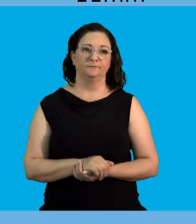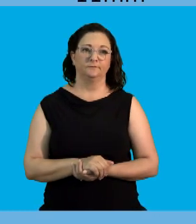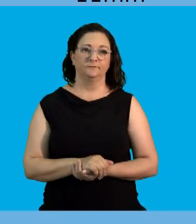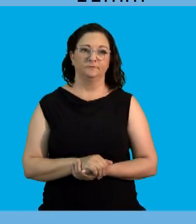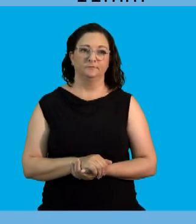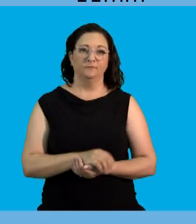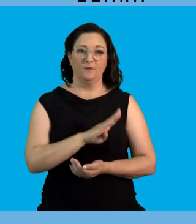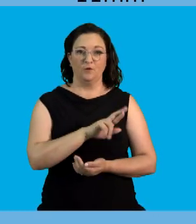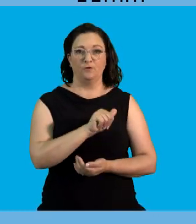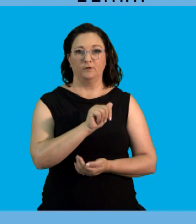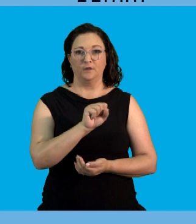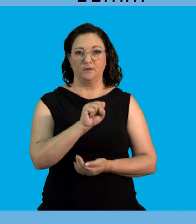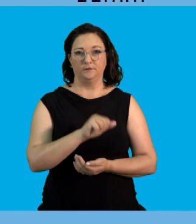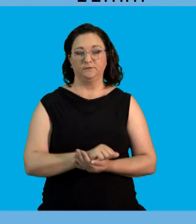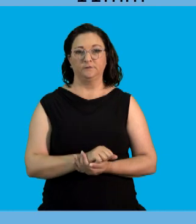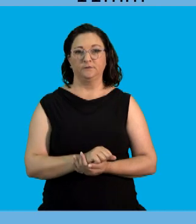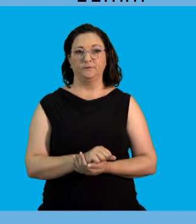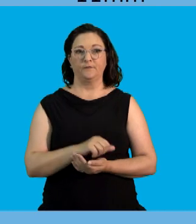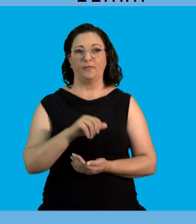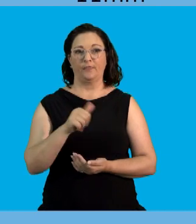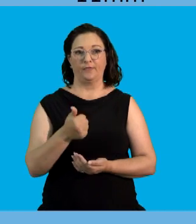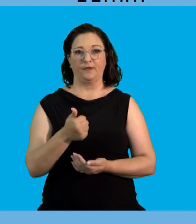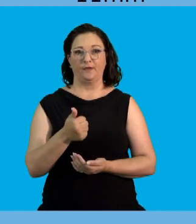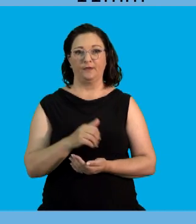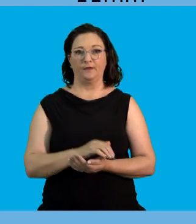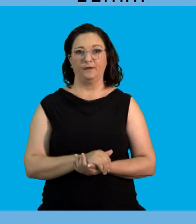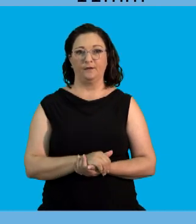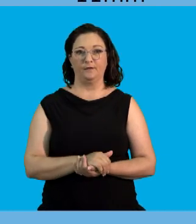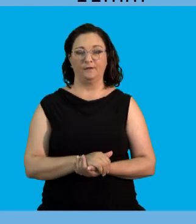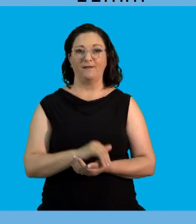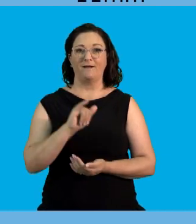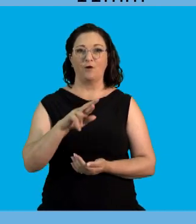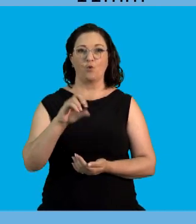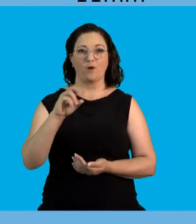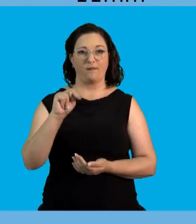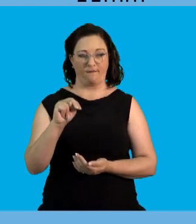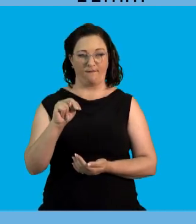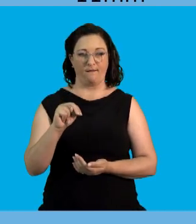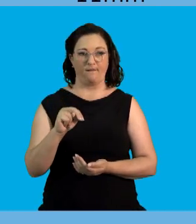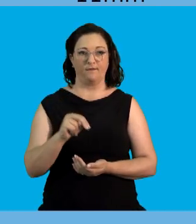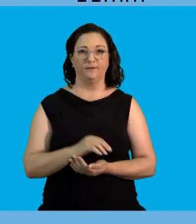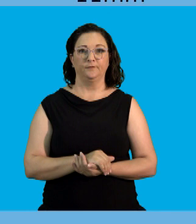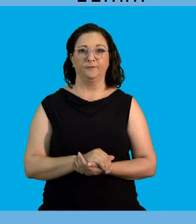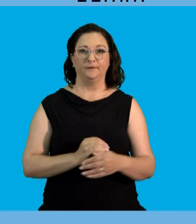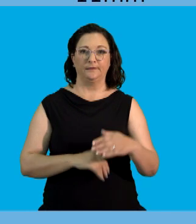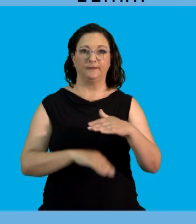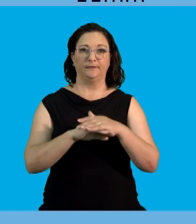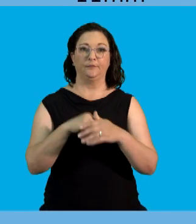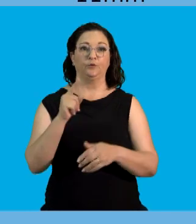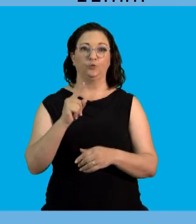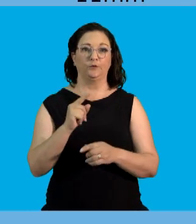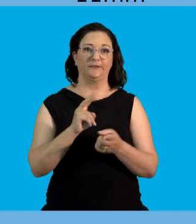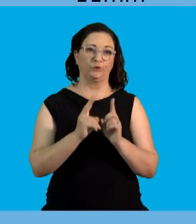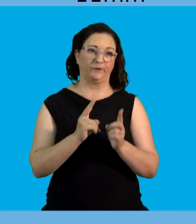And then that's our brass. And then we have iron. And then our iron, it goes all the way up to